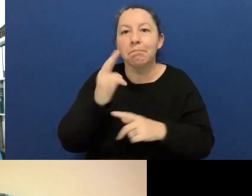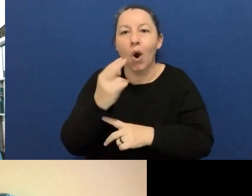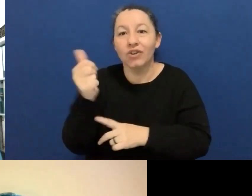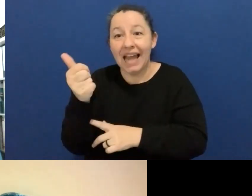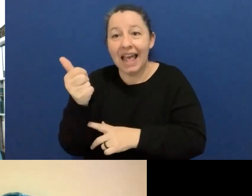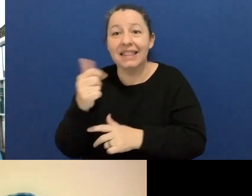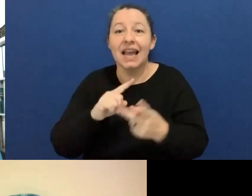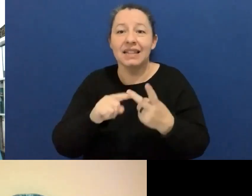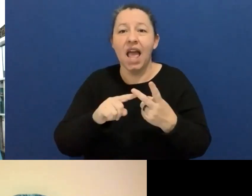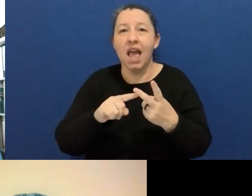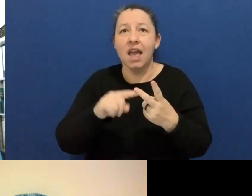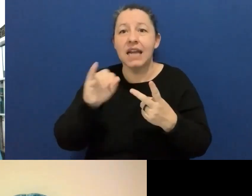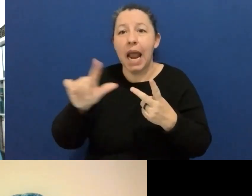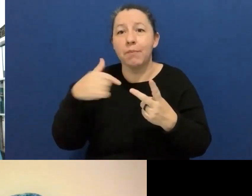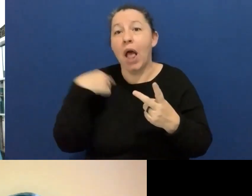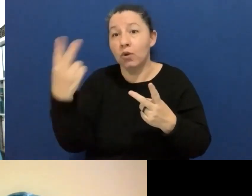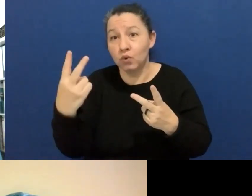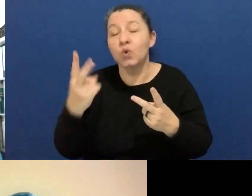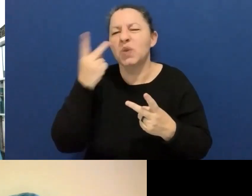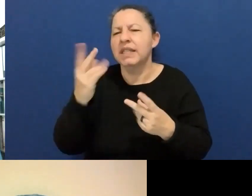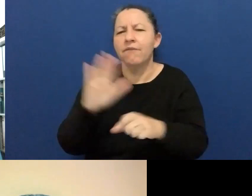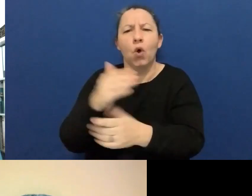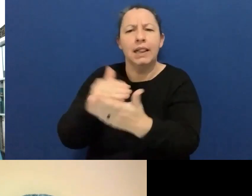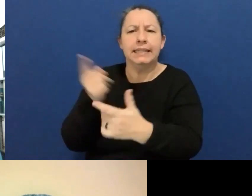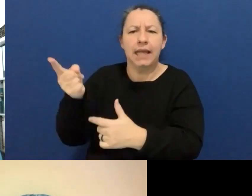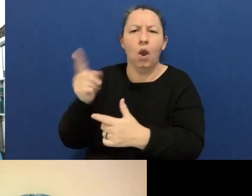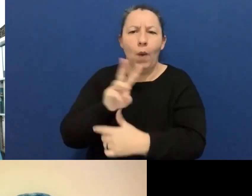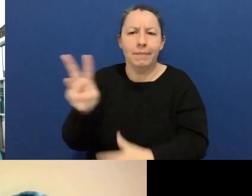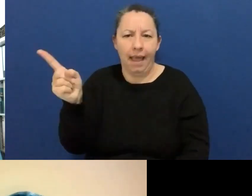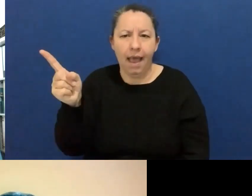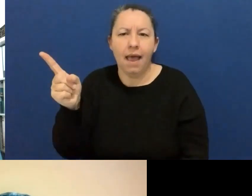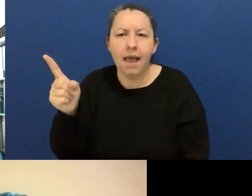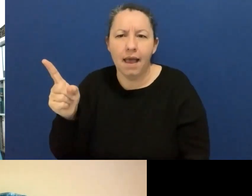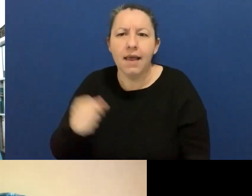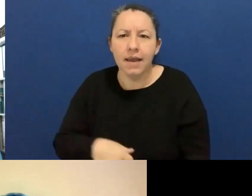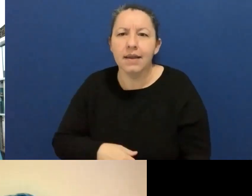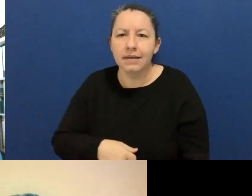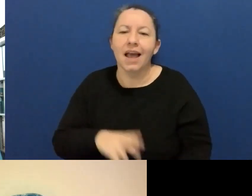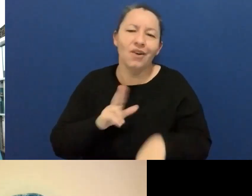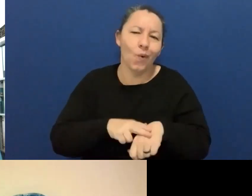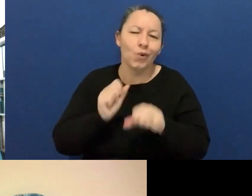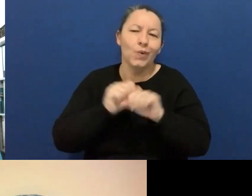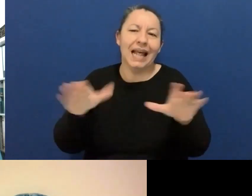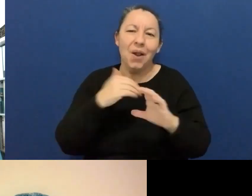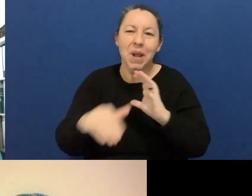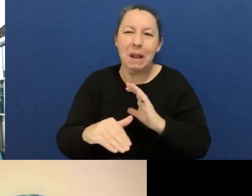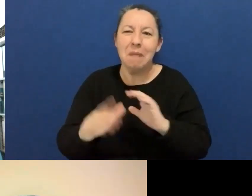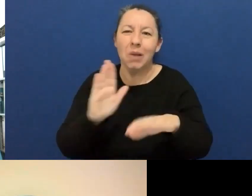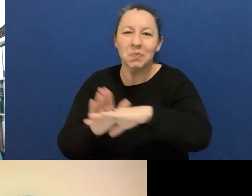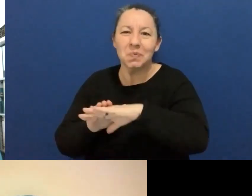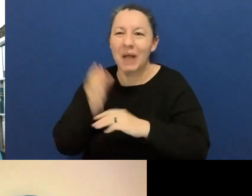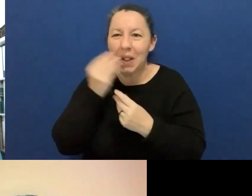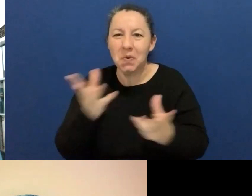couple in April. So there'll be a full list on the website. Where you can, and of course we'll send out the emails. But Kate, thank you.